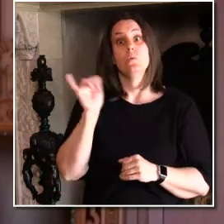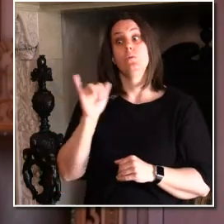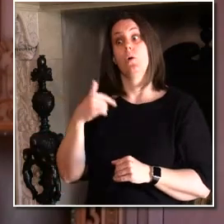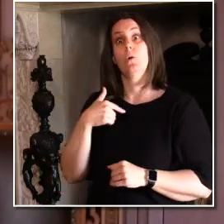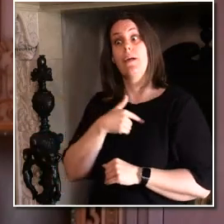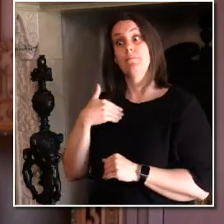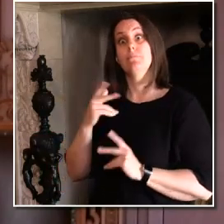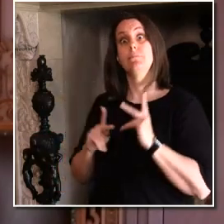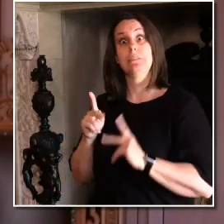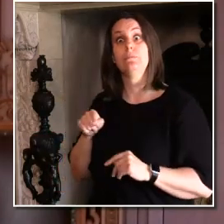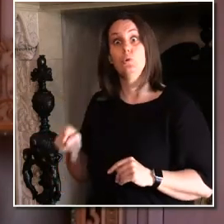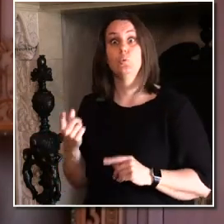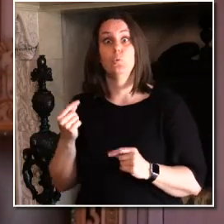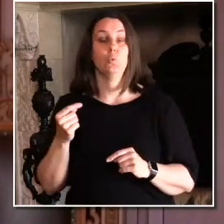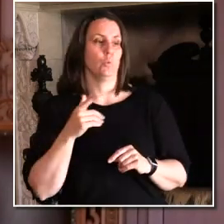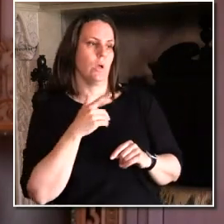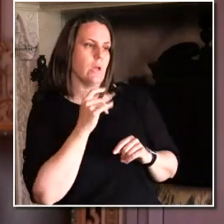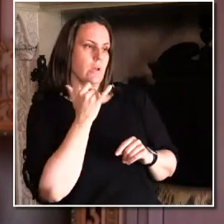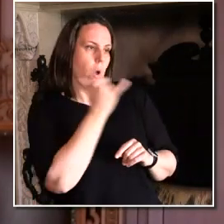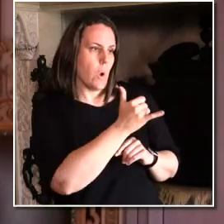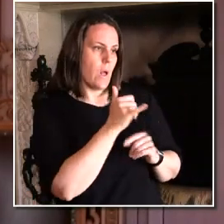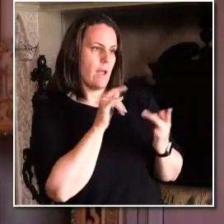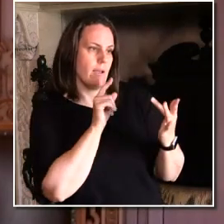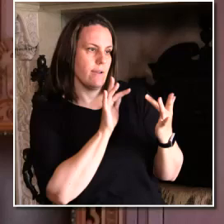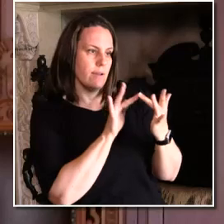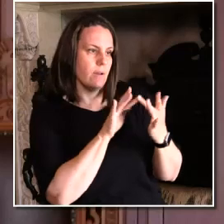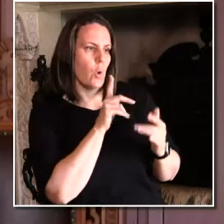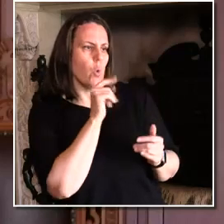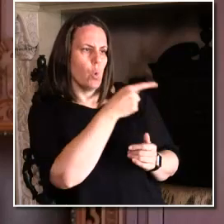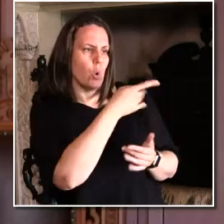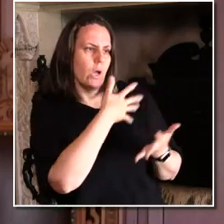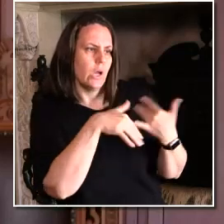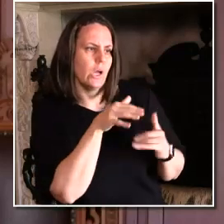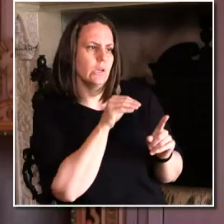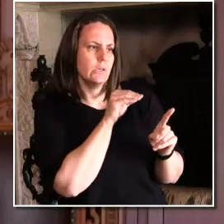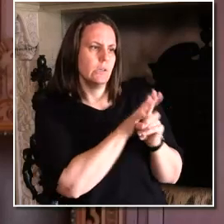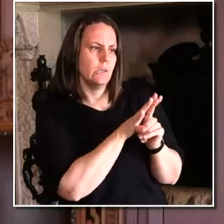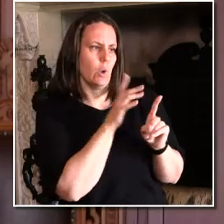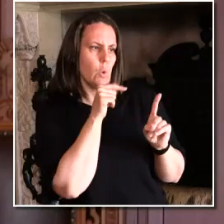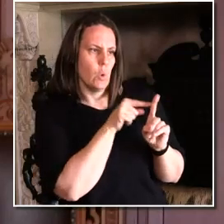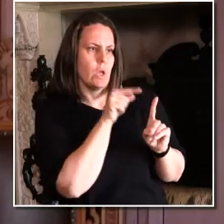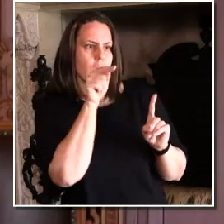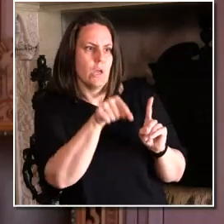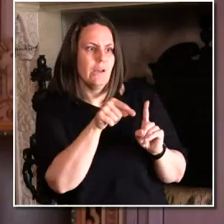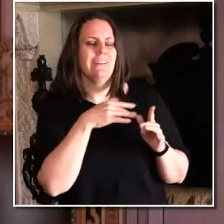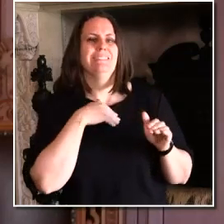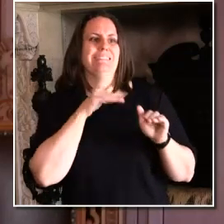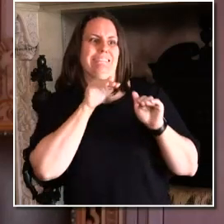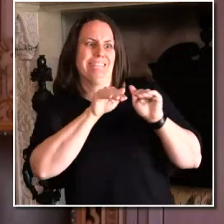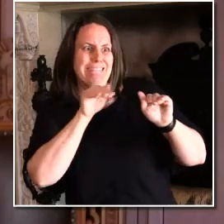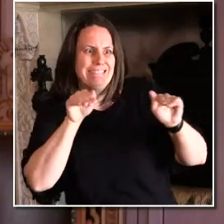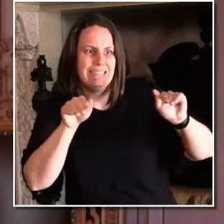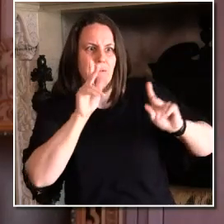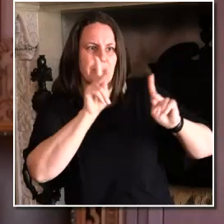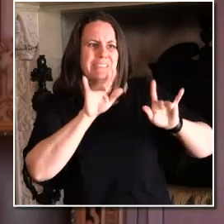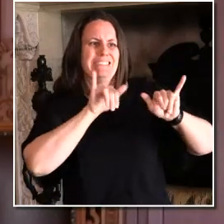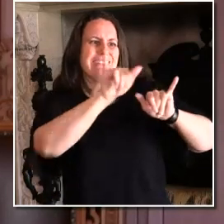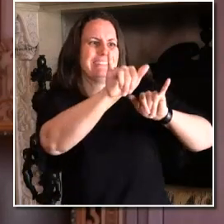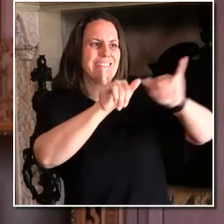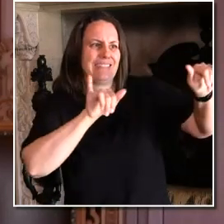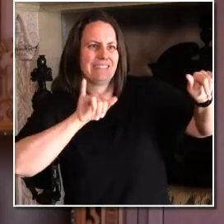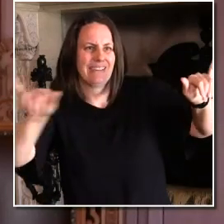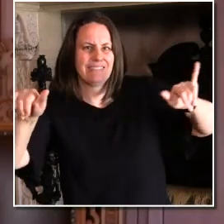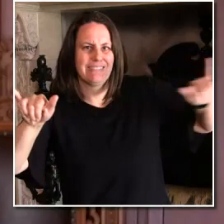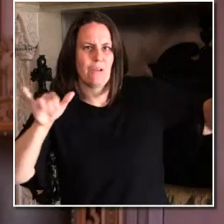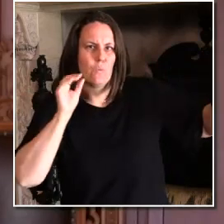community contacts, and we can quarantine them. And then, you know, it's just monitoring the situation and making sure those mitigation steps are